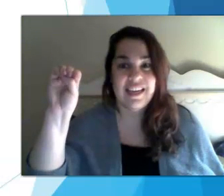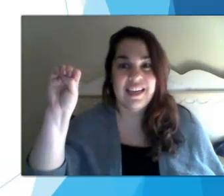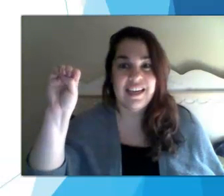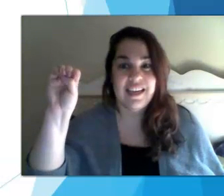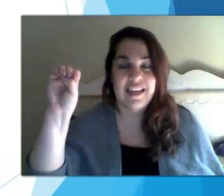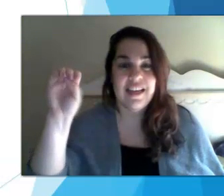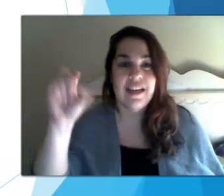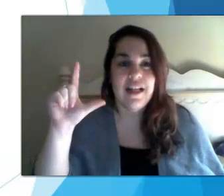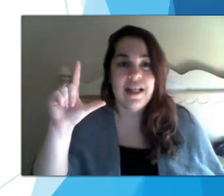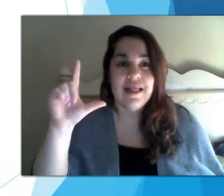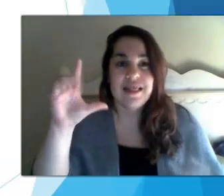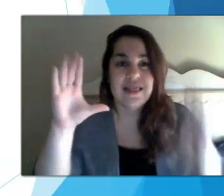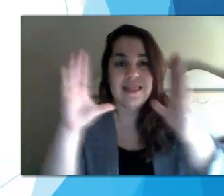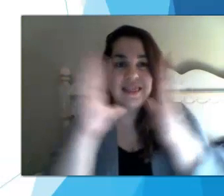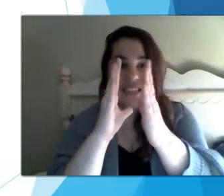Little.